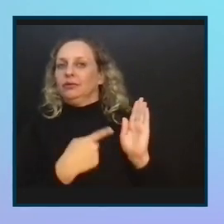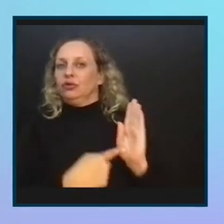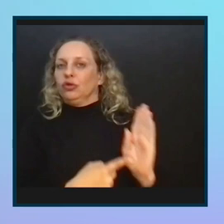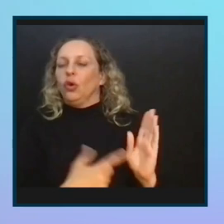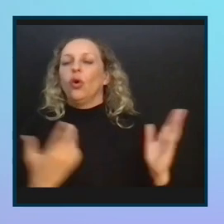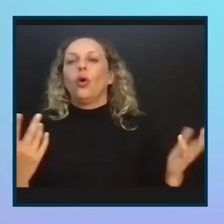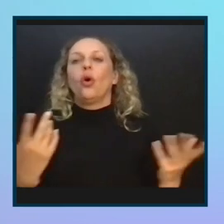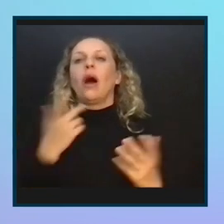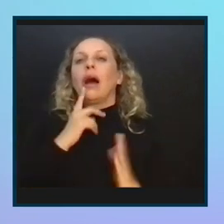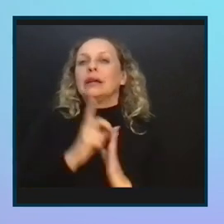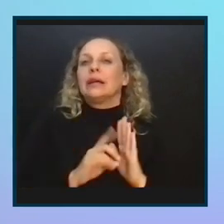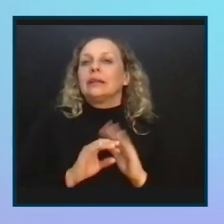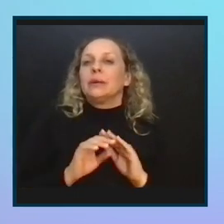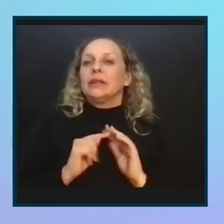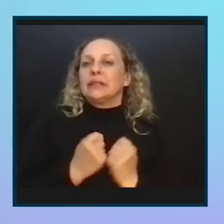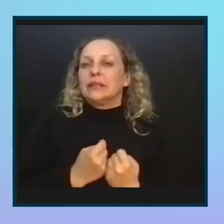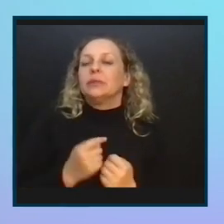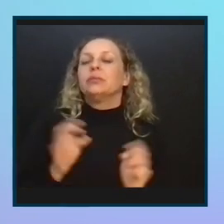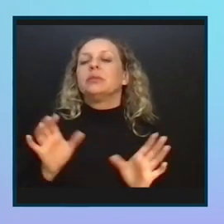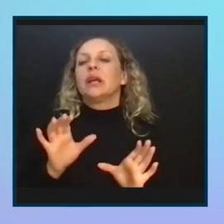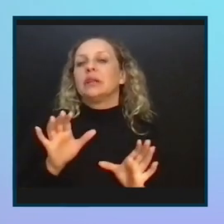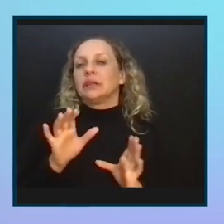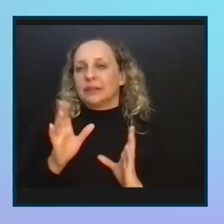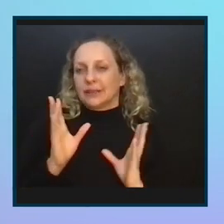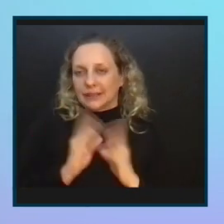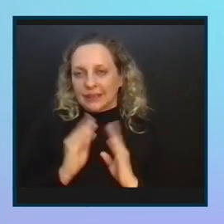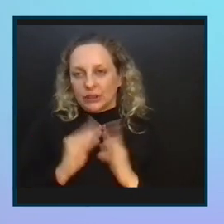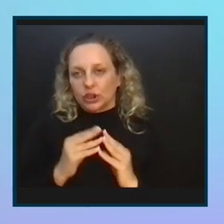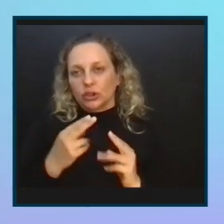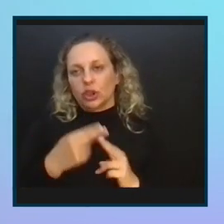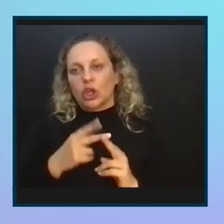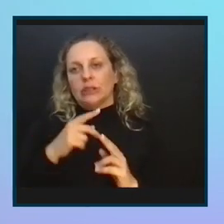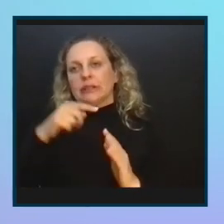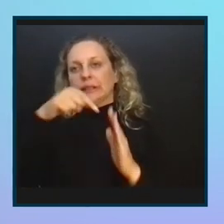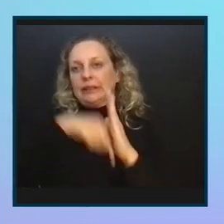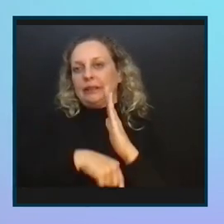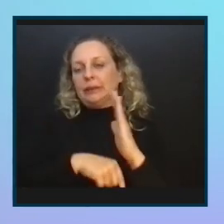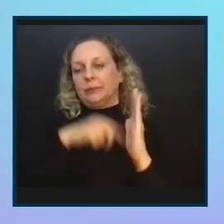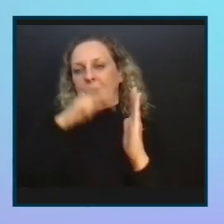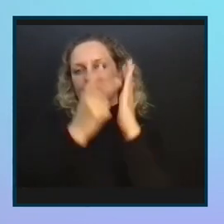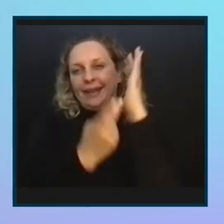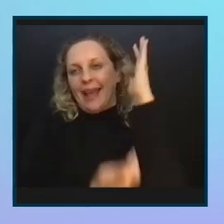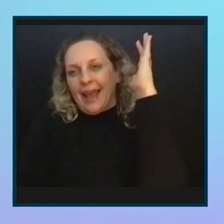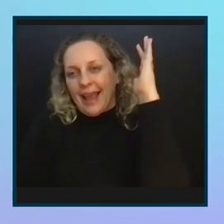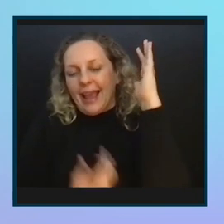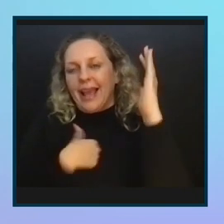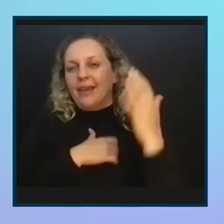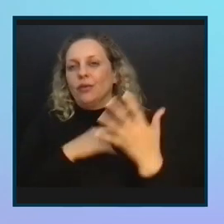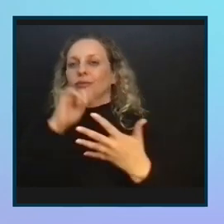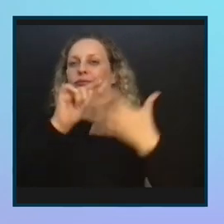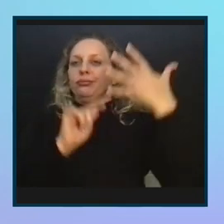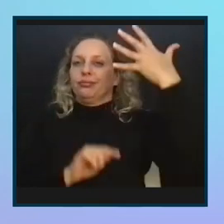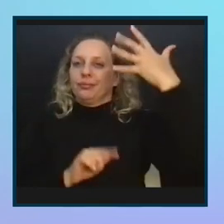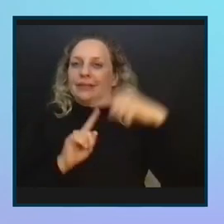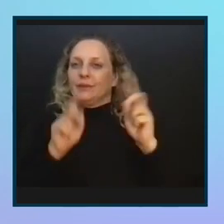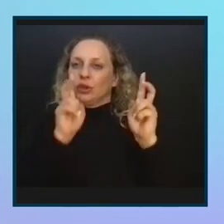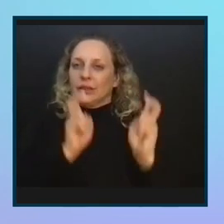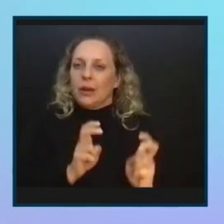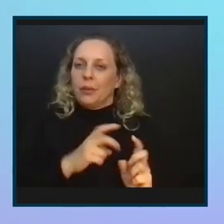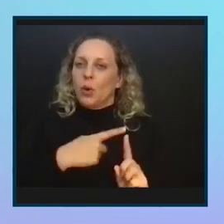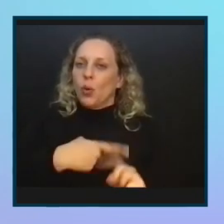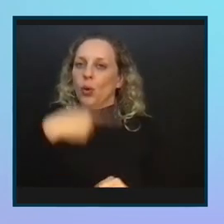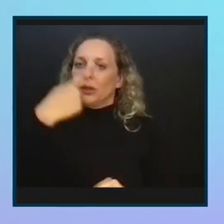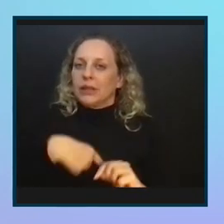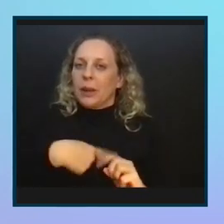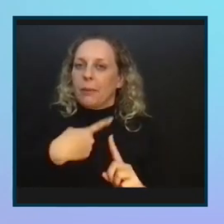design accessibility team does sessions called deep dives where we cover different topics once a month and